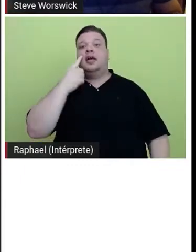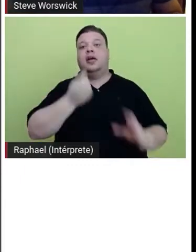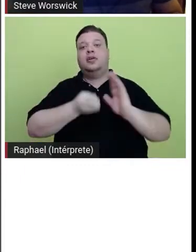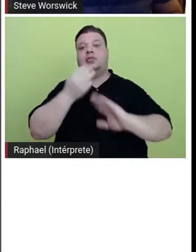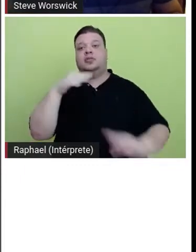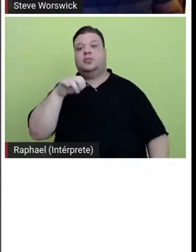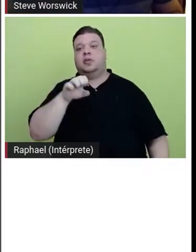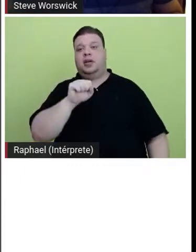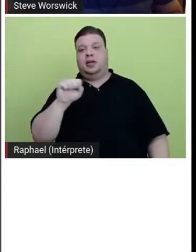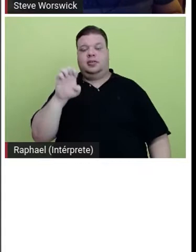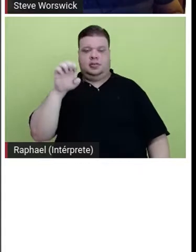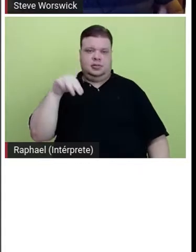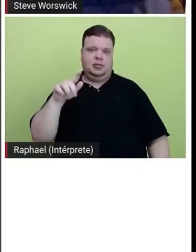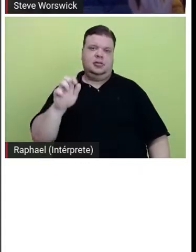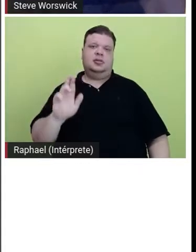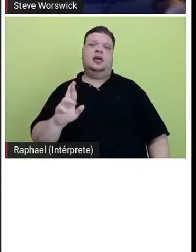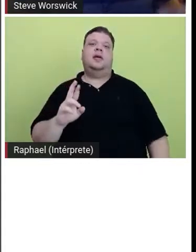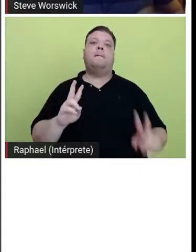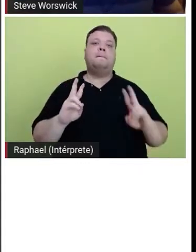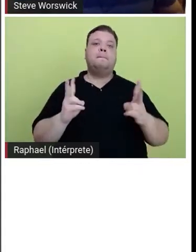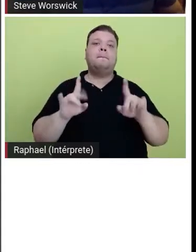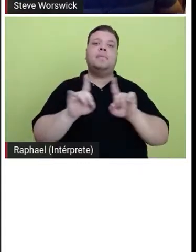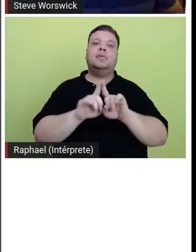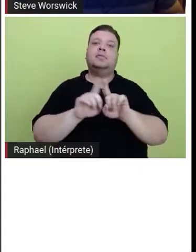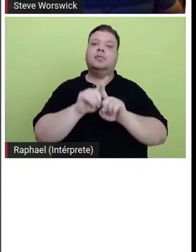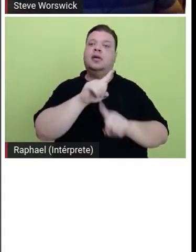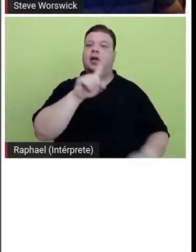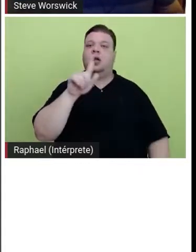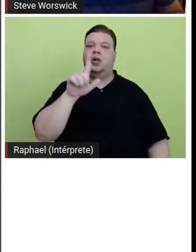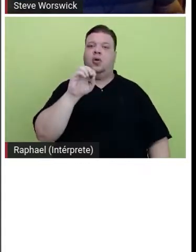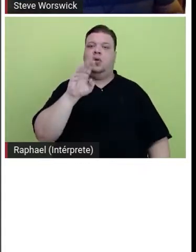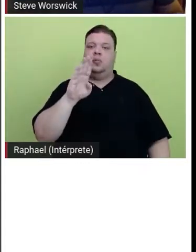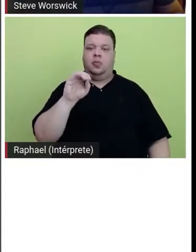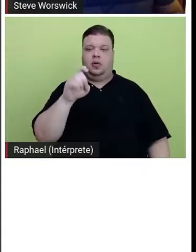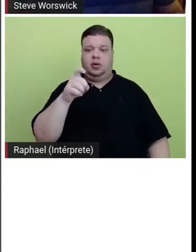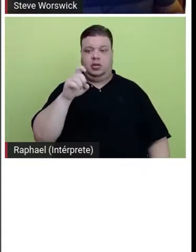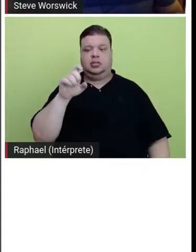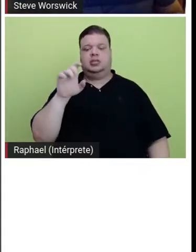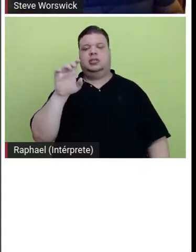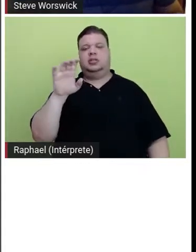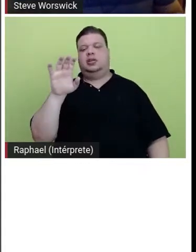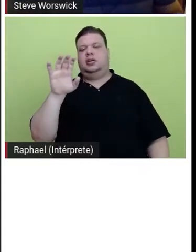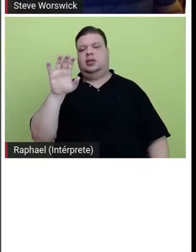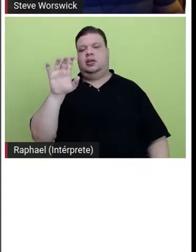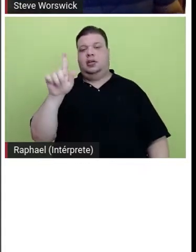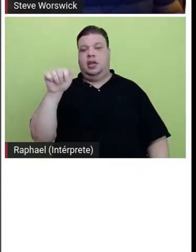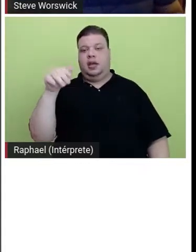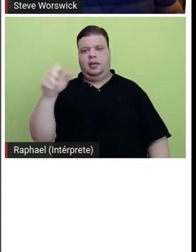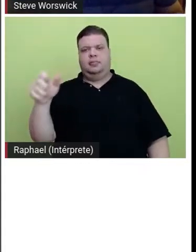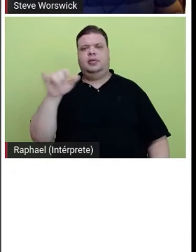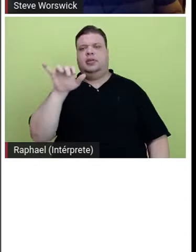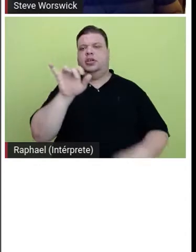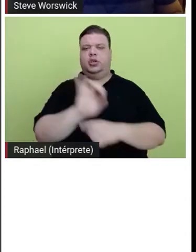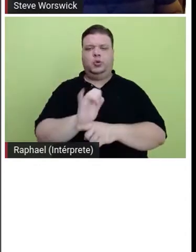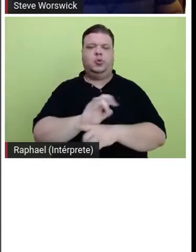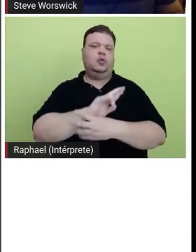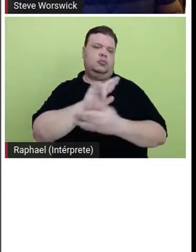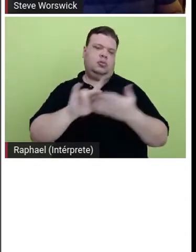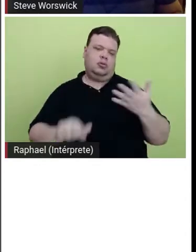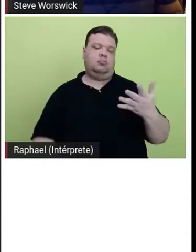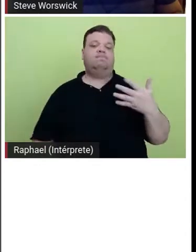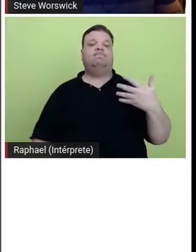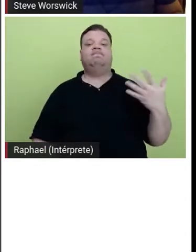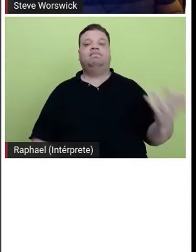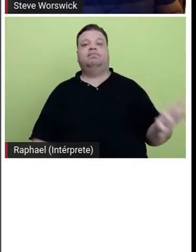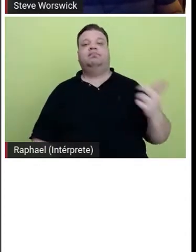looks. Now, I'm so blown away with what the team have been able to do with this look. It's